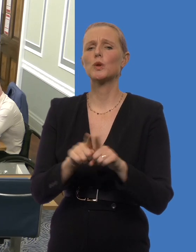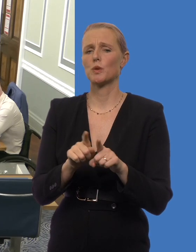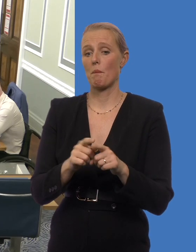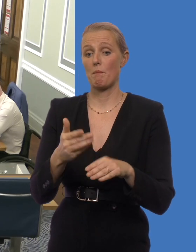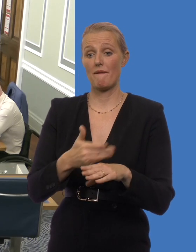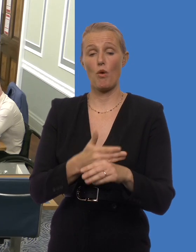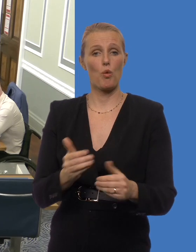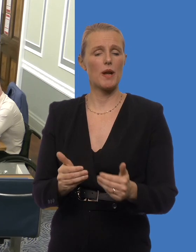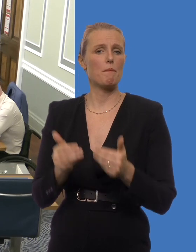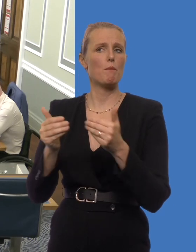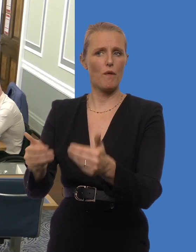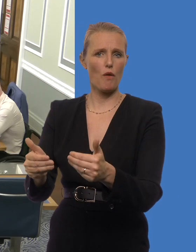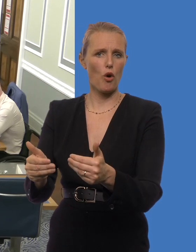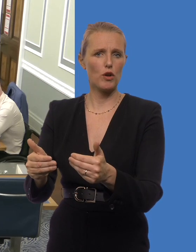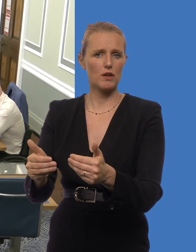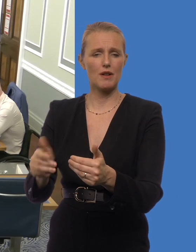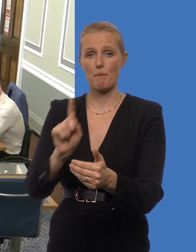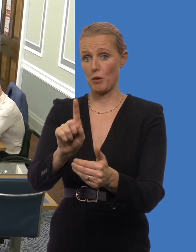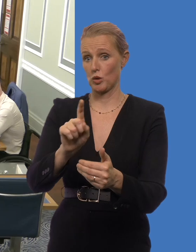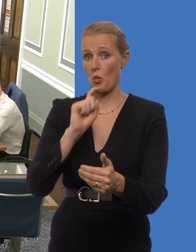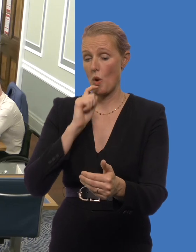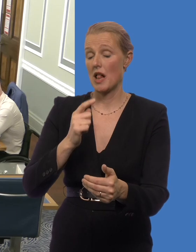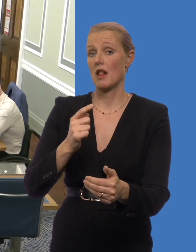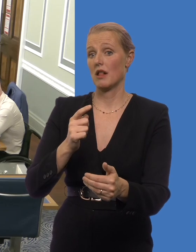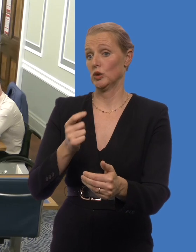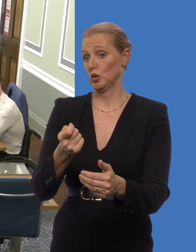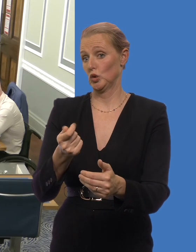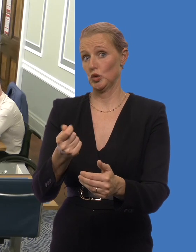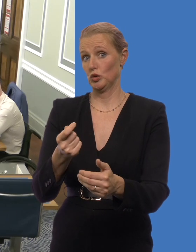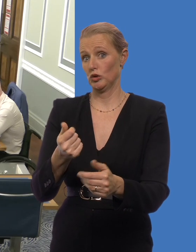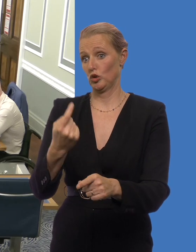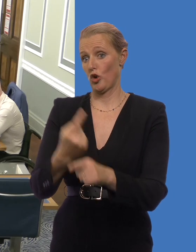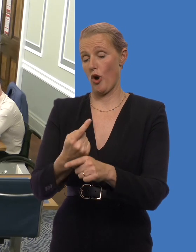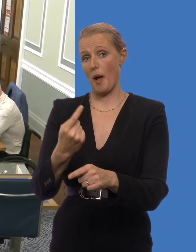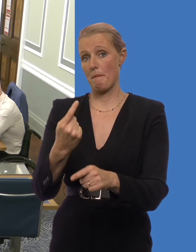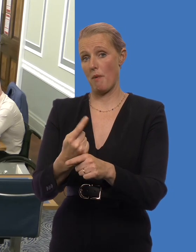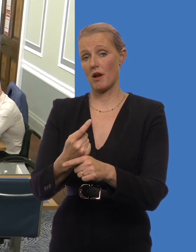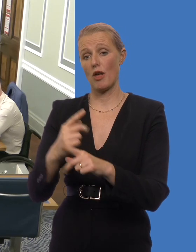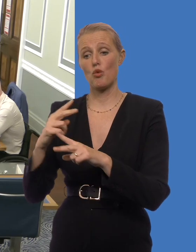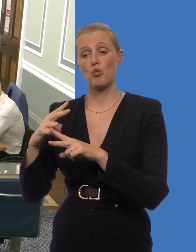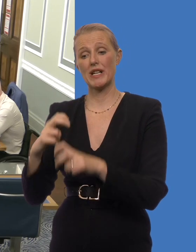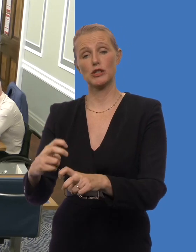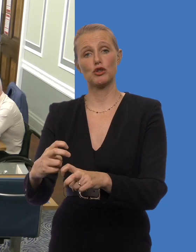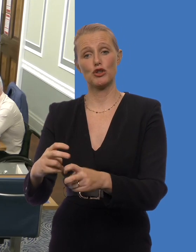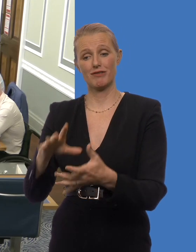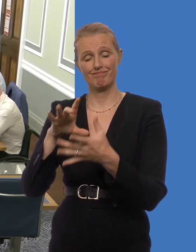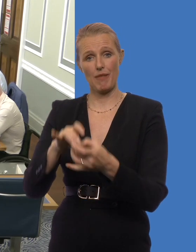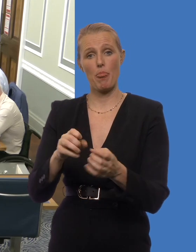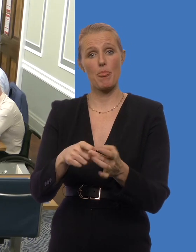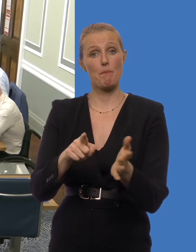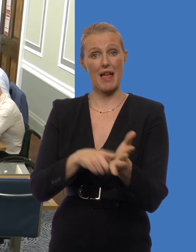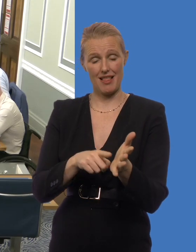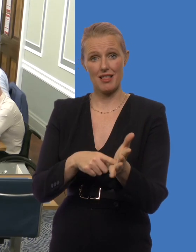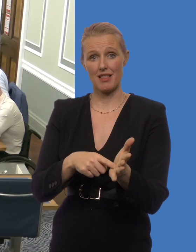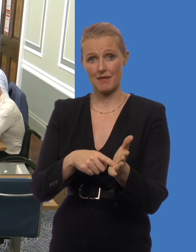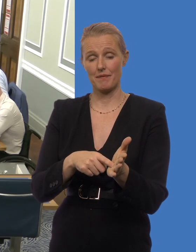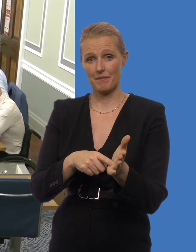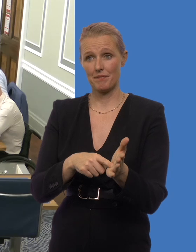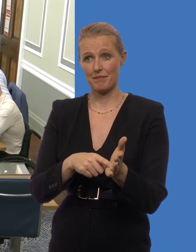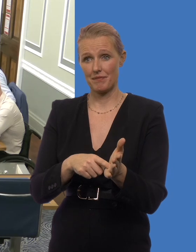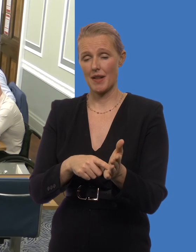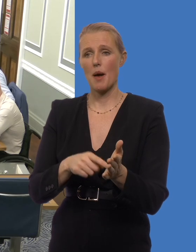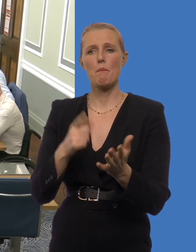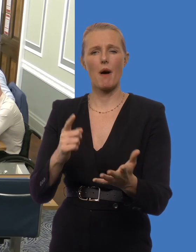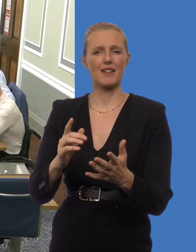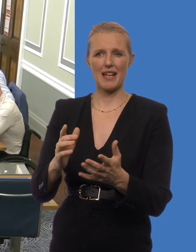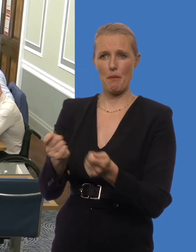move, we'll not go to the so we'll come back to that raised briefing there. We'll come back to agenda item 11. The Minister is here, so we